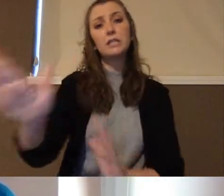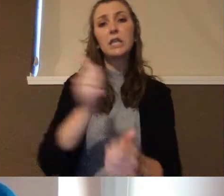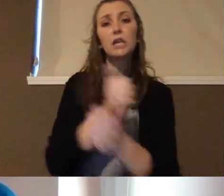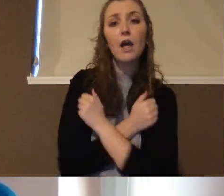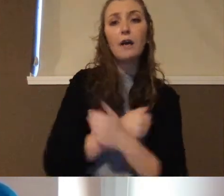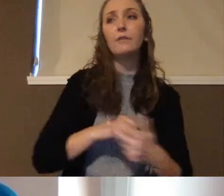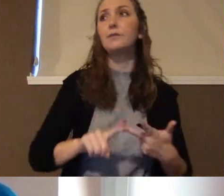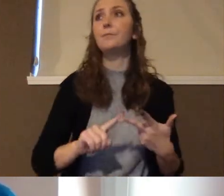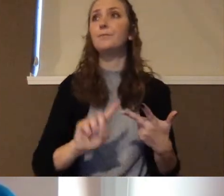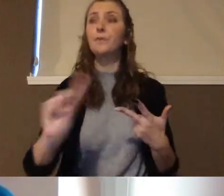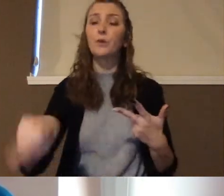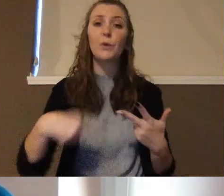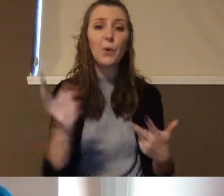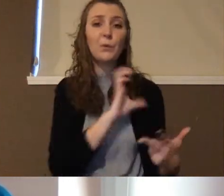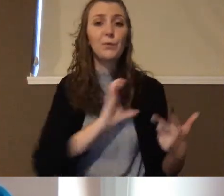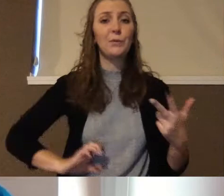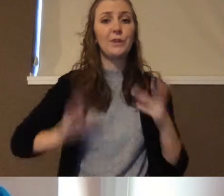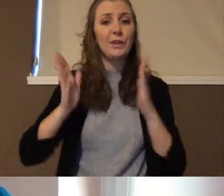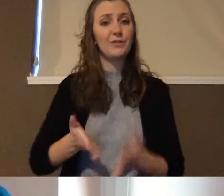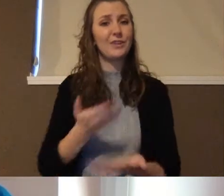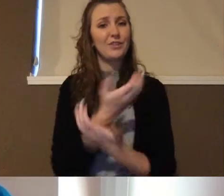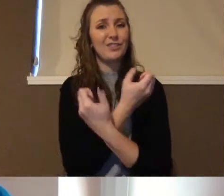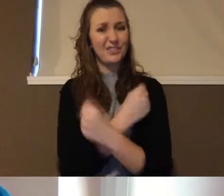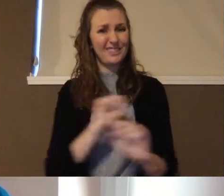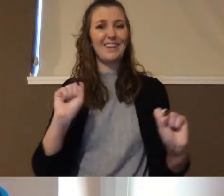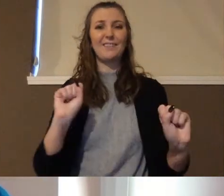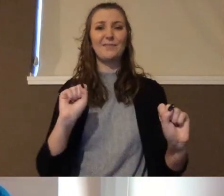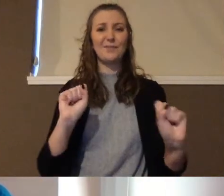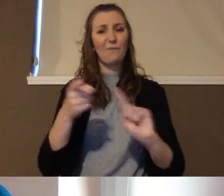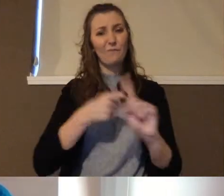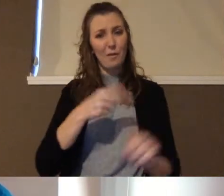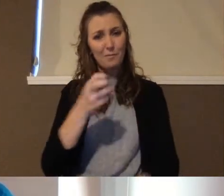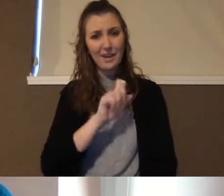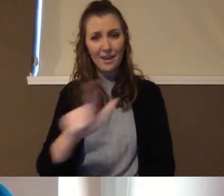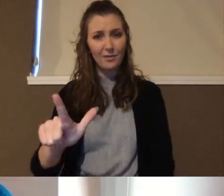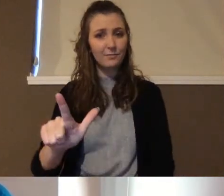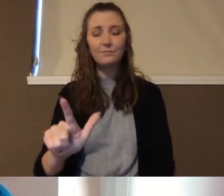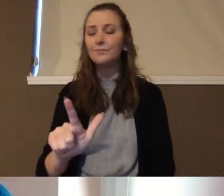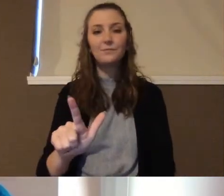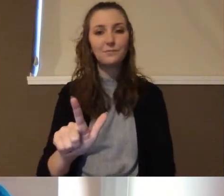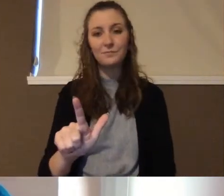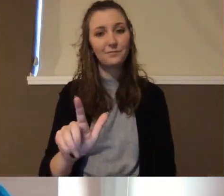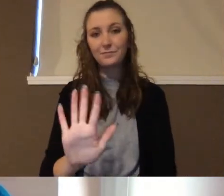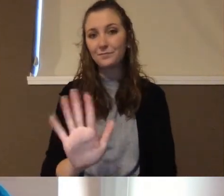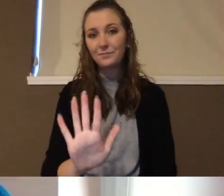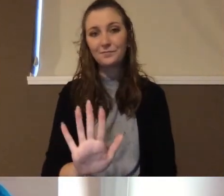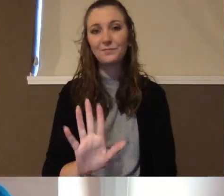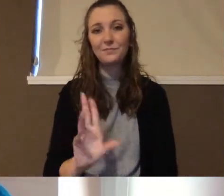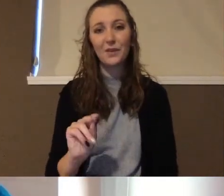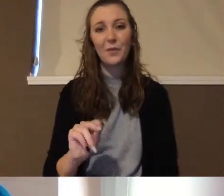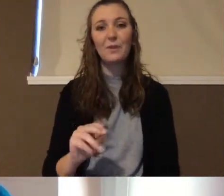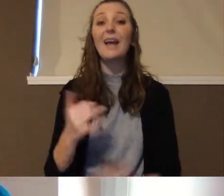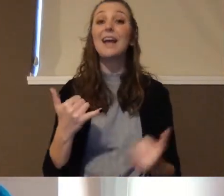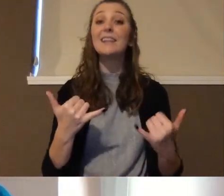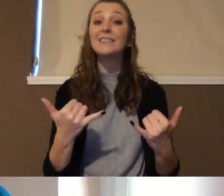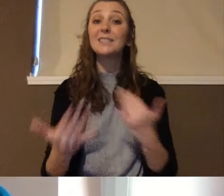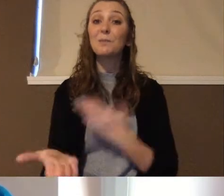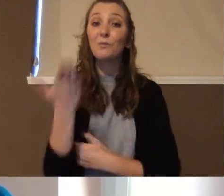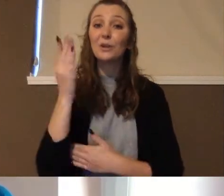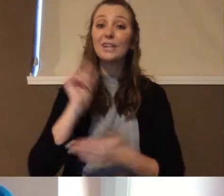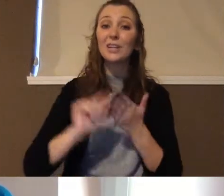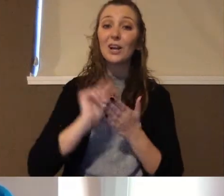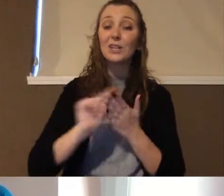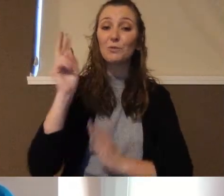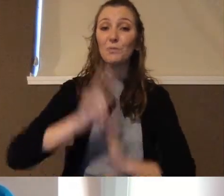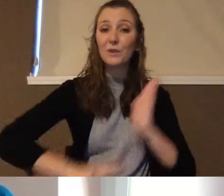be allowed to express their love sexually, or only Christians are saved from